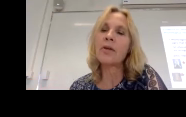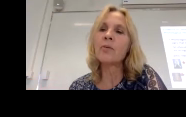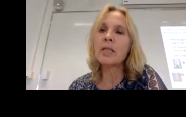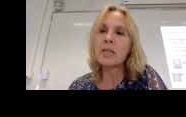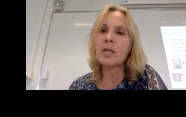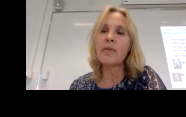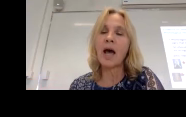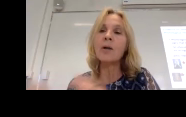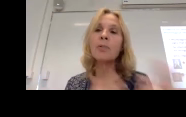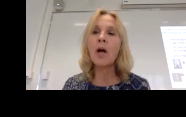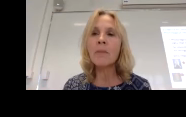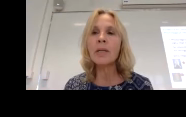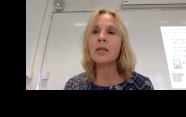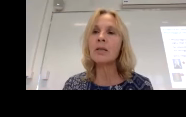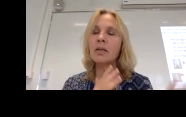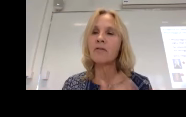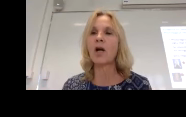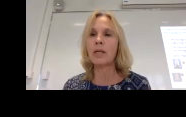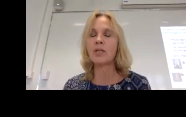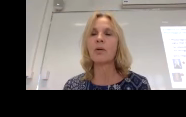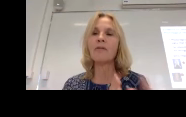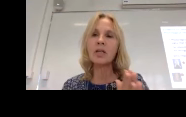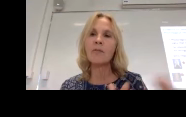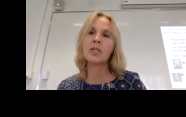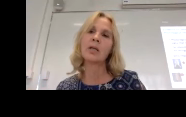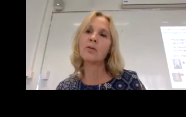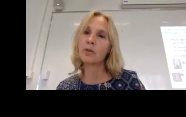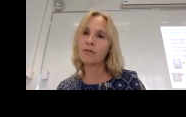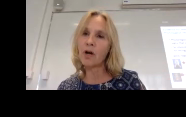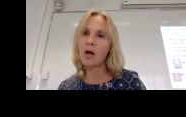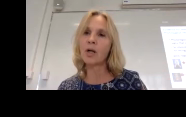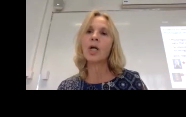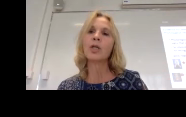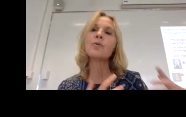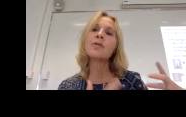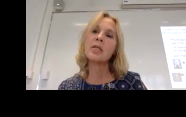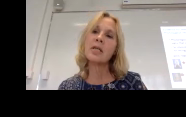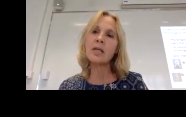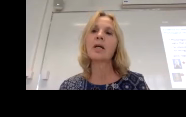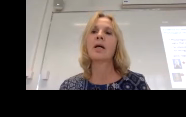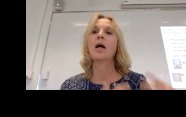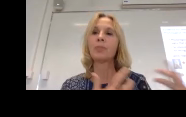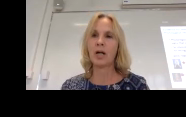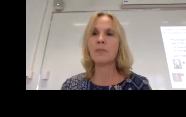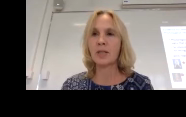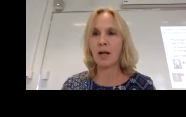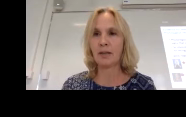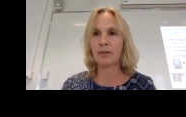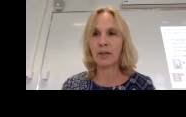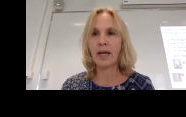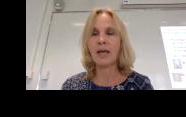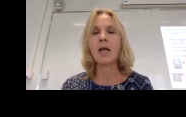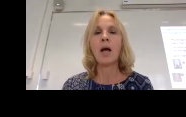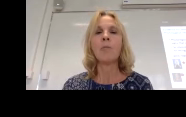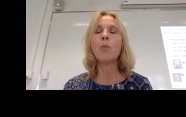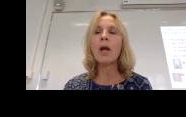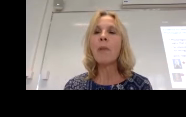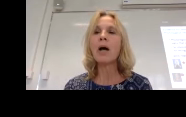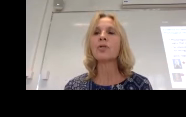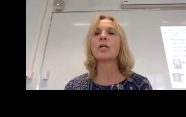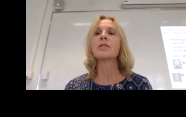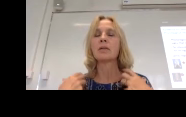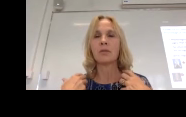is whether we see without a prime in the environment. So everything I've been telling you so far, you see a prime sign, okay? But